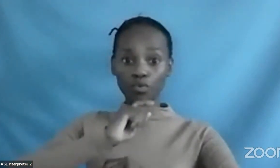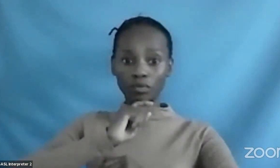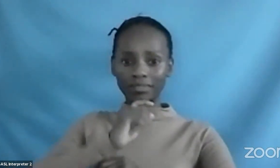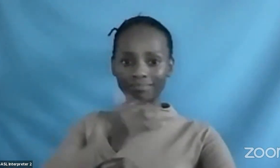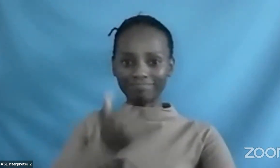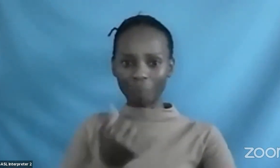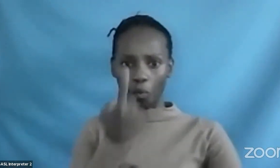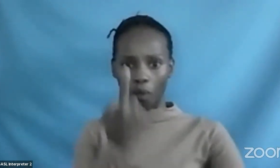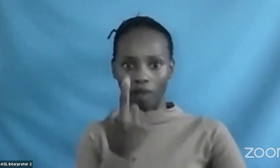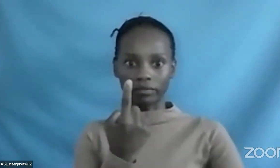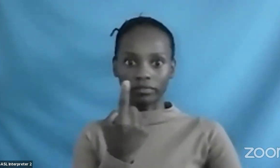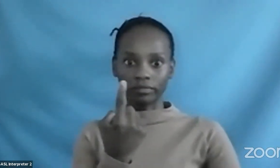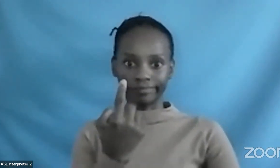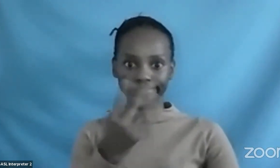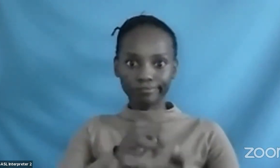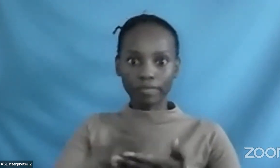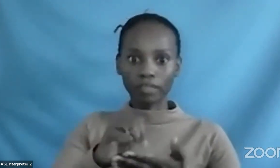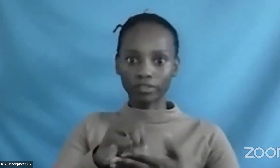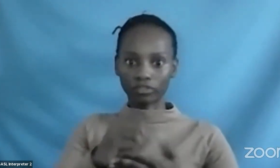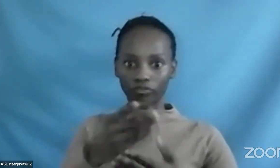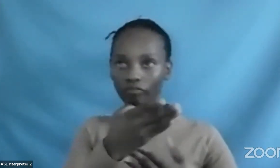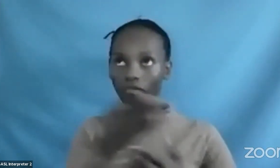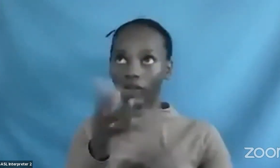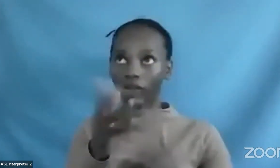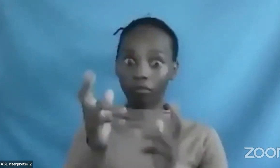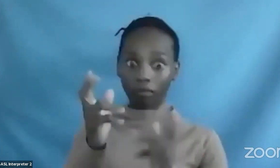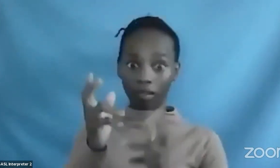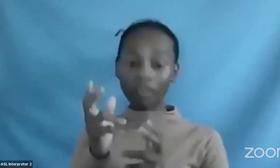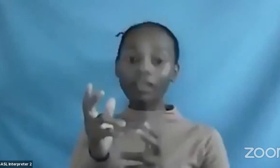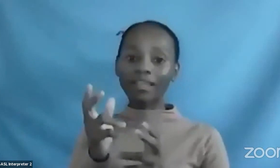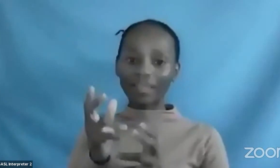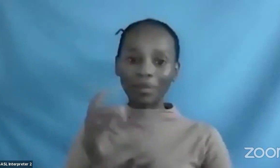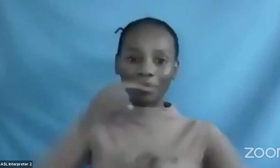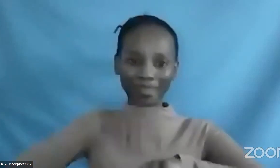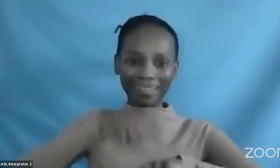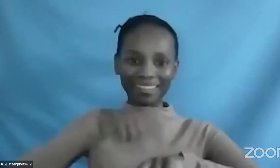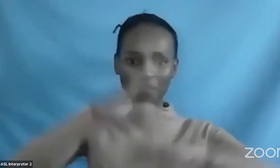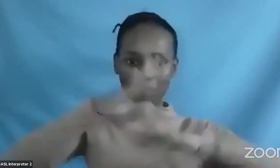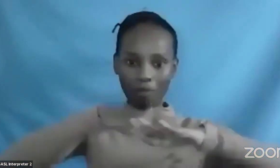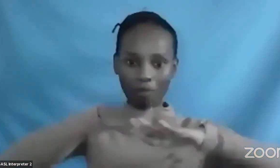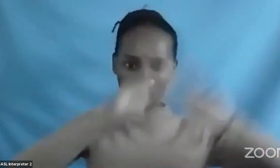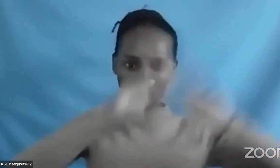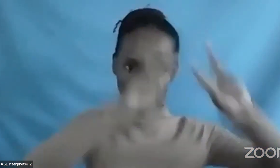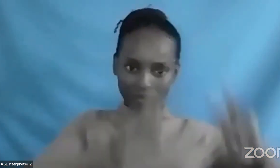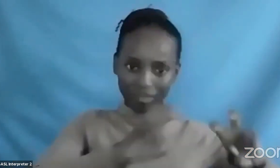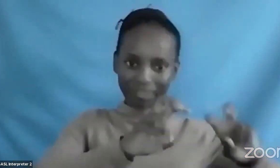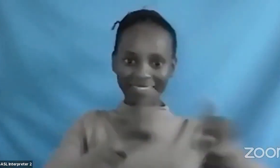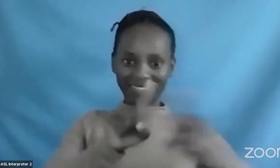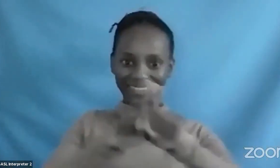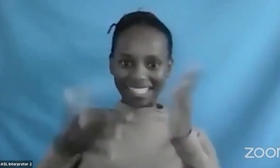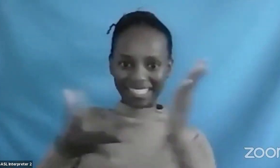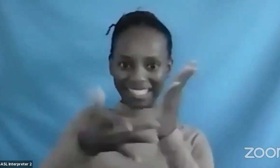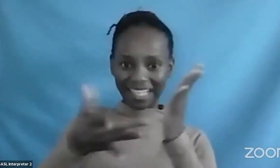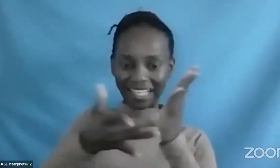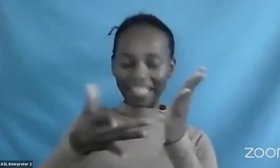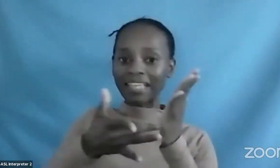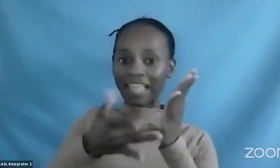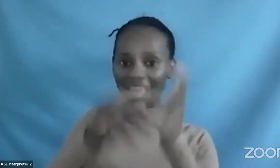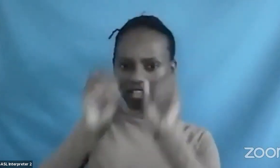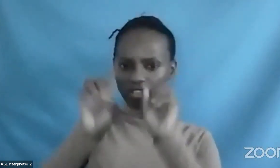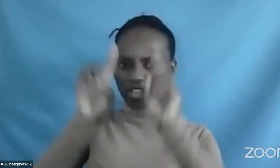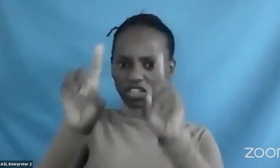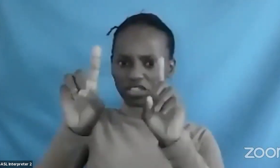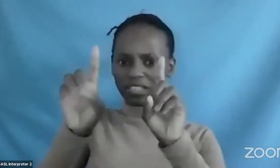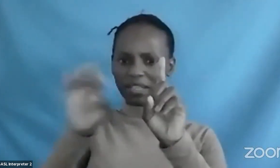there for everybody. We need research into technology and education into why people buy, so that we